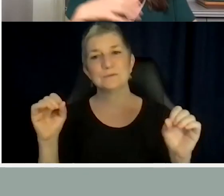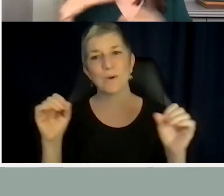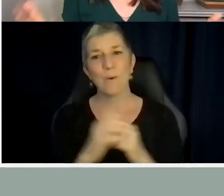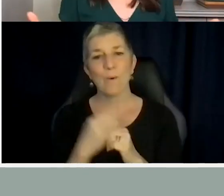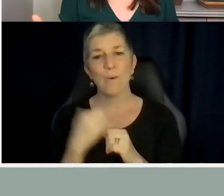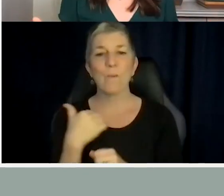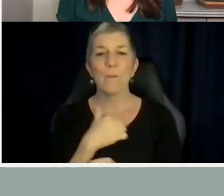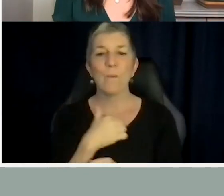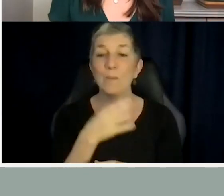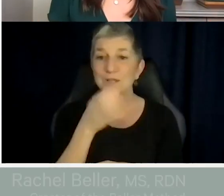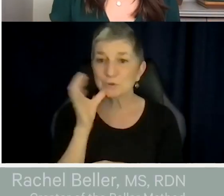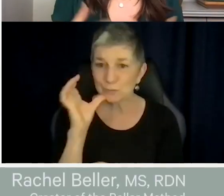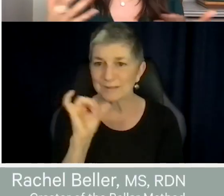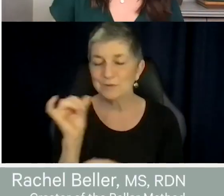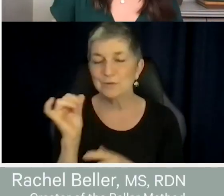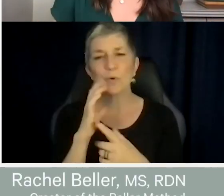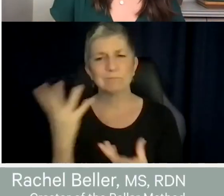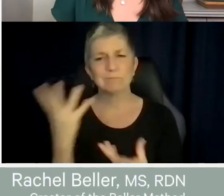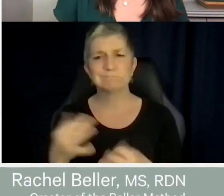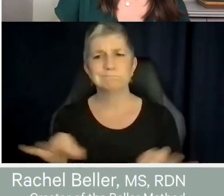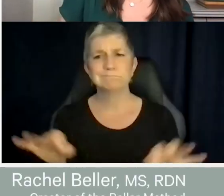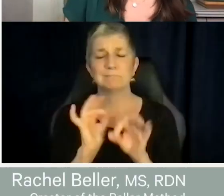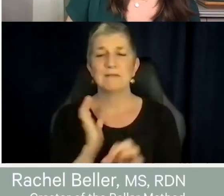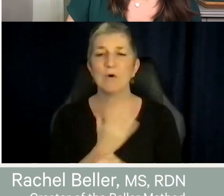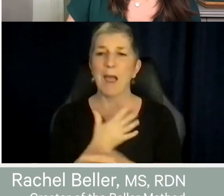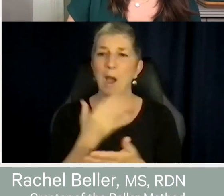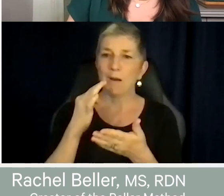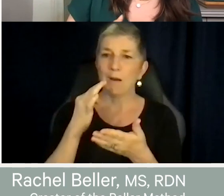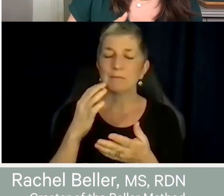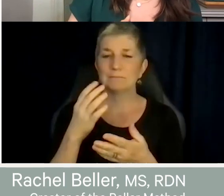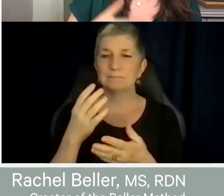what we drink also counts when it comes to our daily intake and